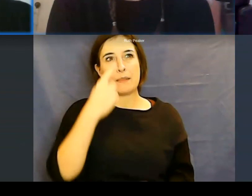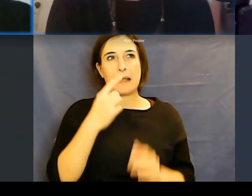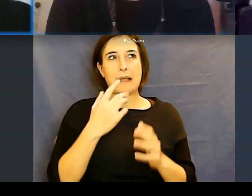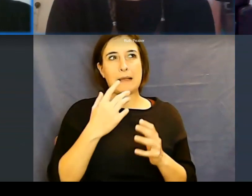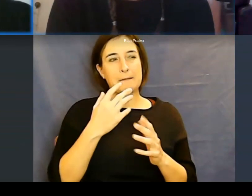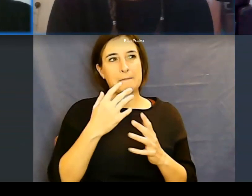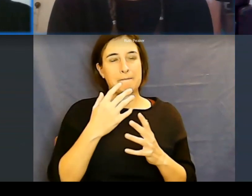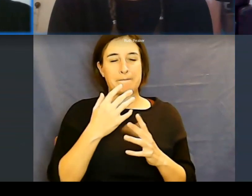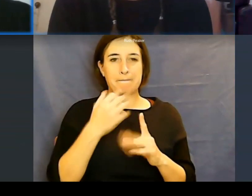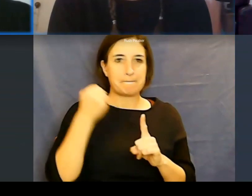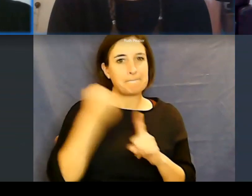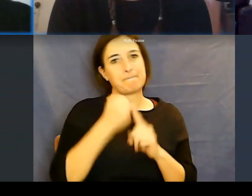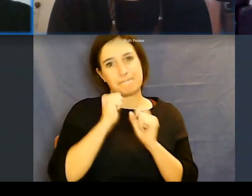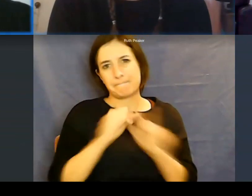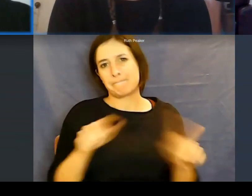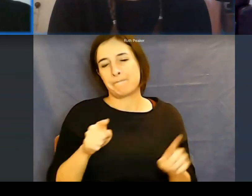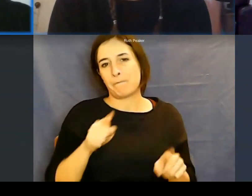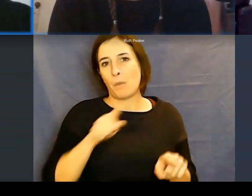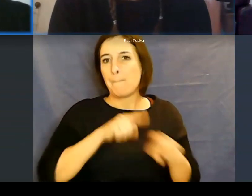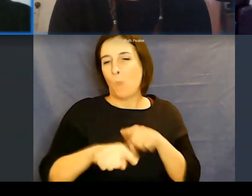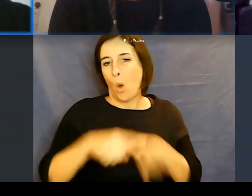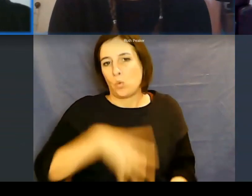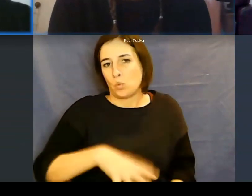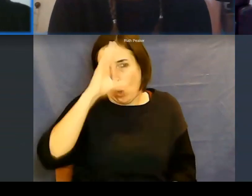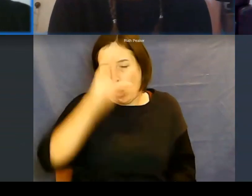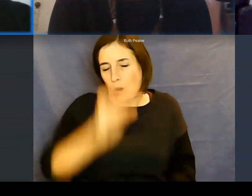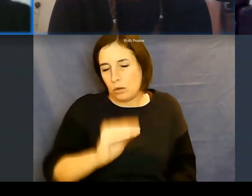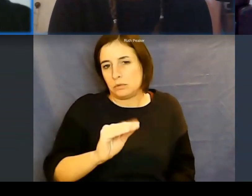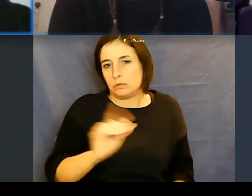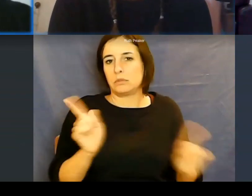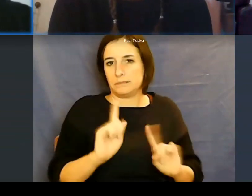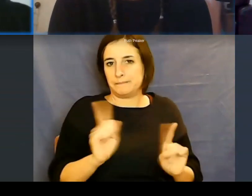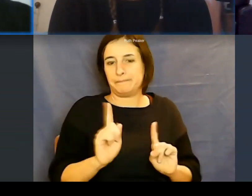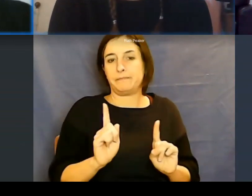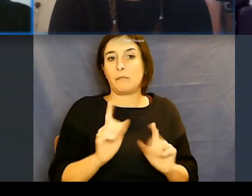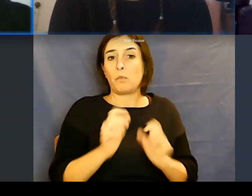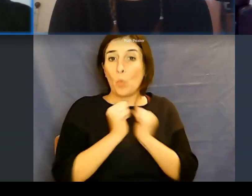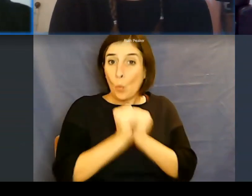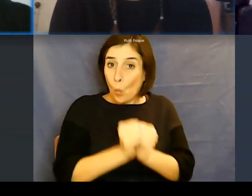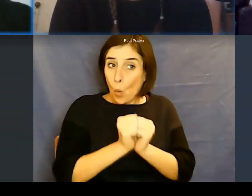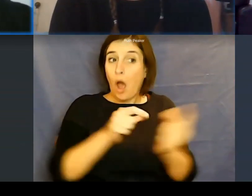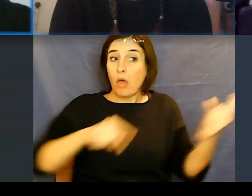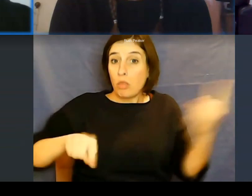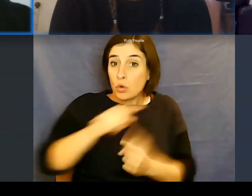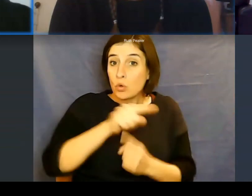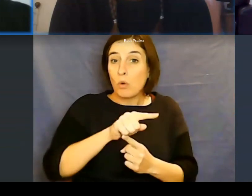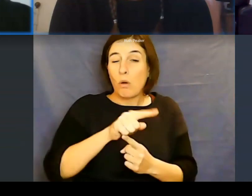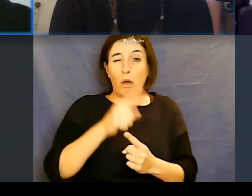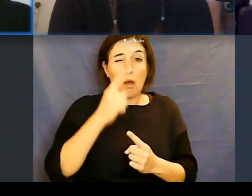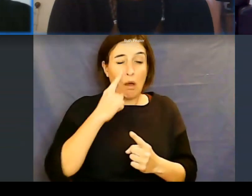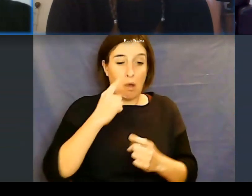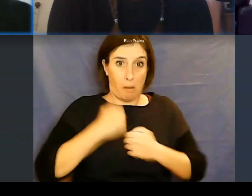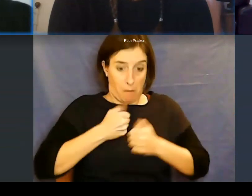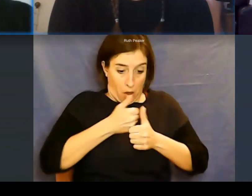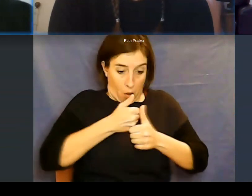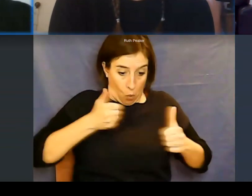is really, you know, it's worth taking a look at what you are currently doing and see what you can do